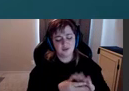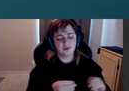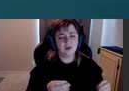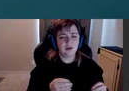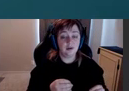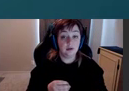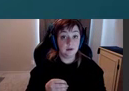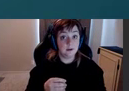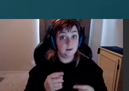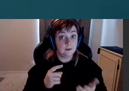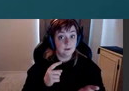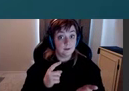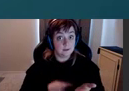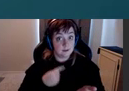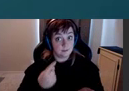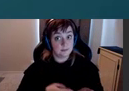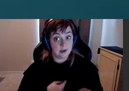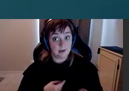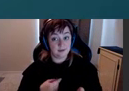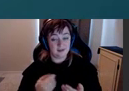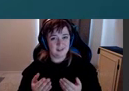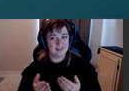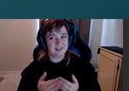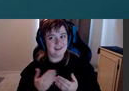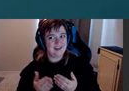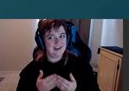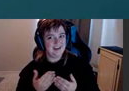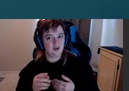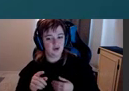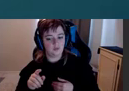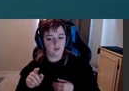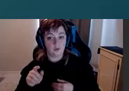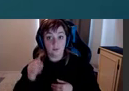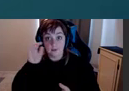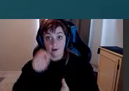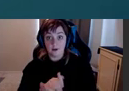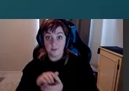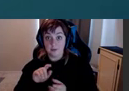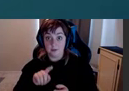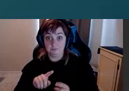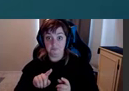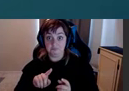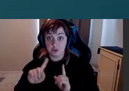worry. I noticed that as myself before I was a mother.